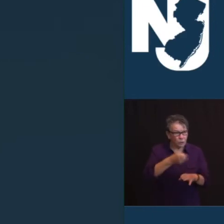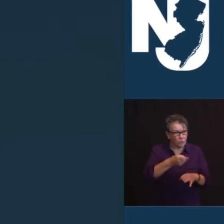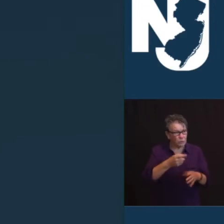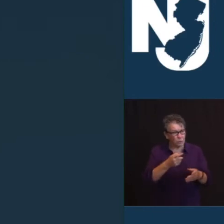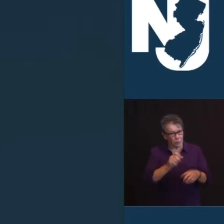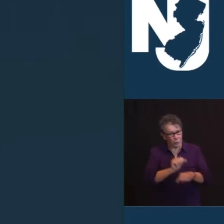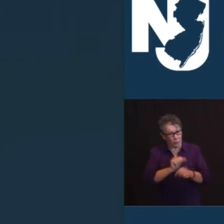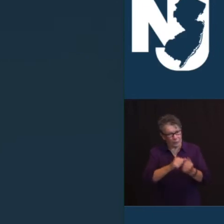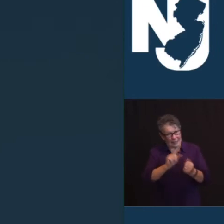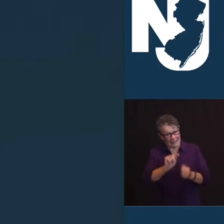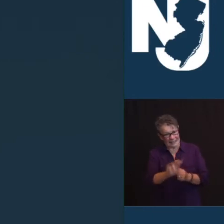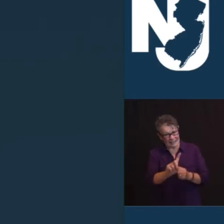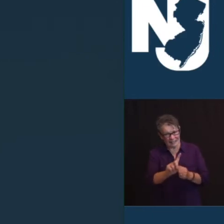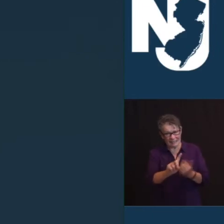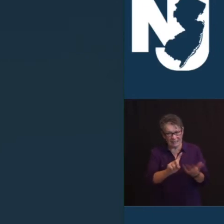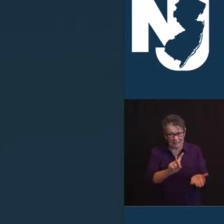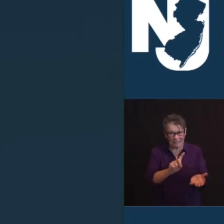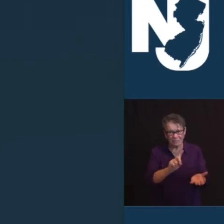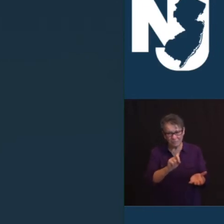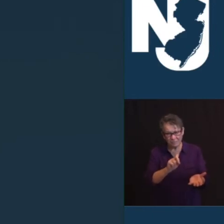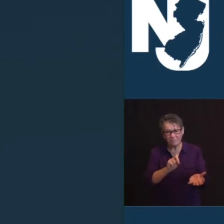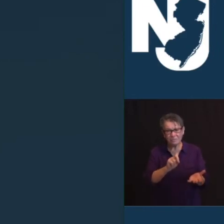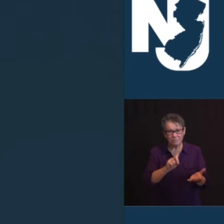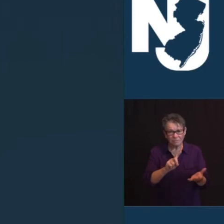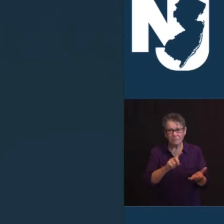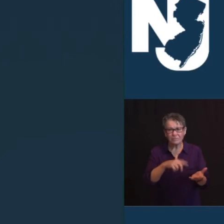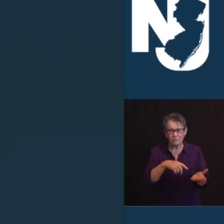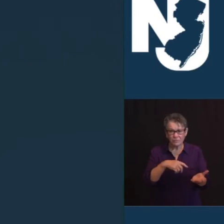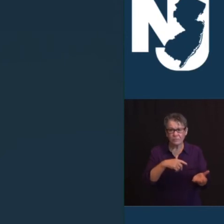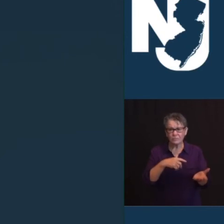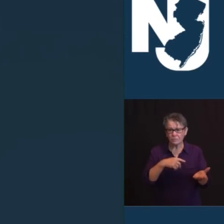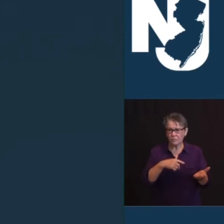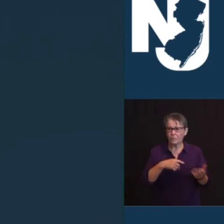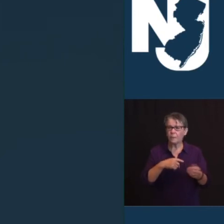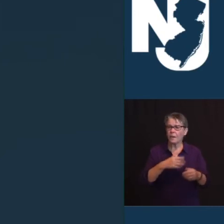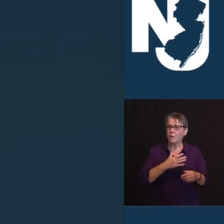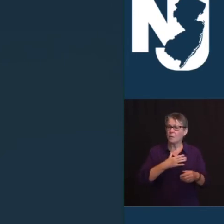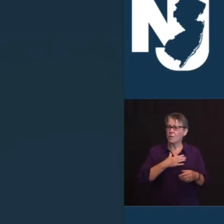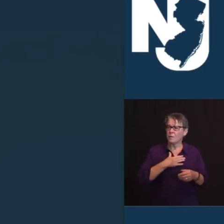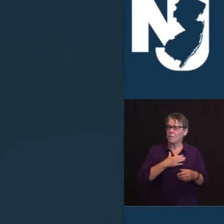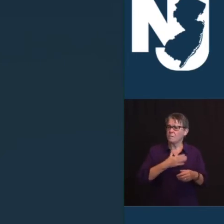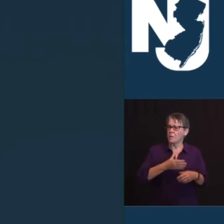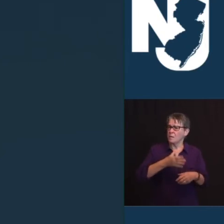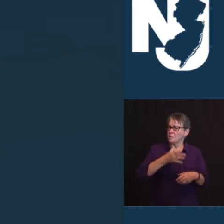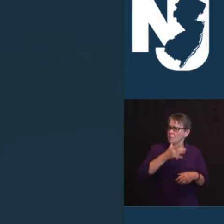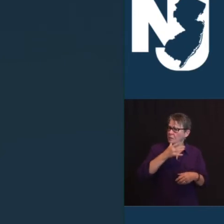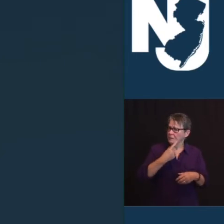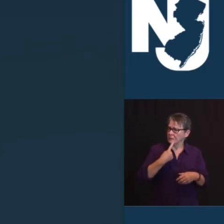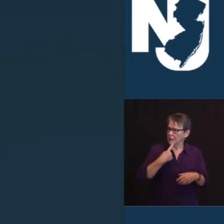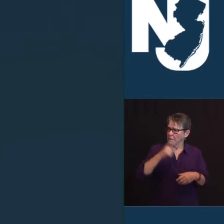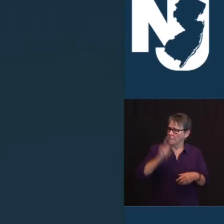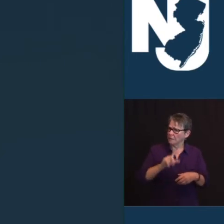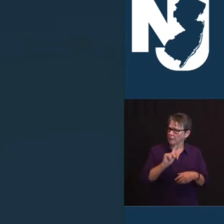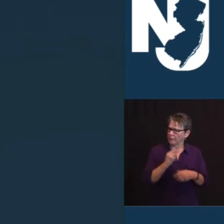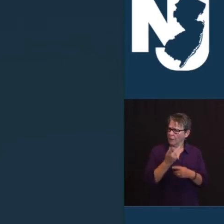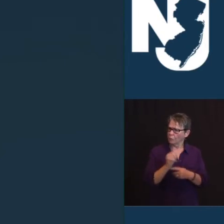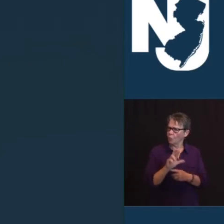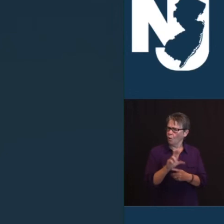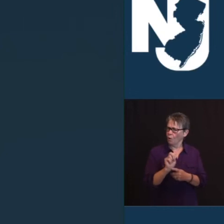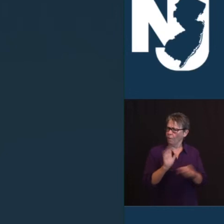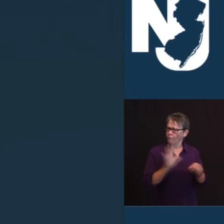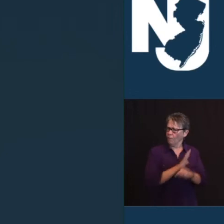many, but my mother used to remind him, your name is Theodore. That sounds like something my mom would say. Theodore lived a